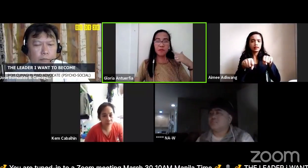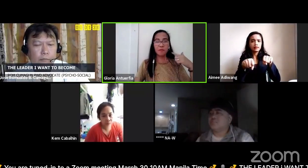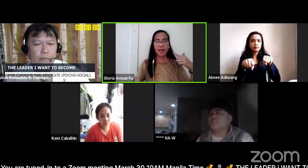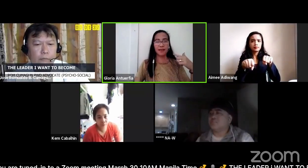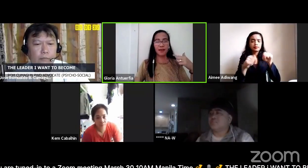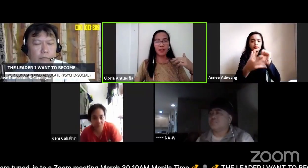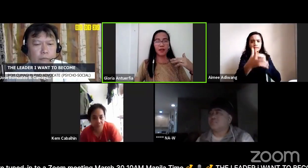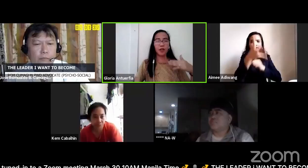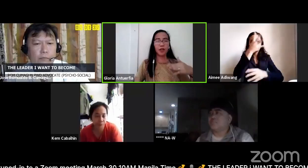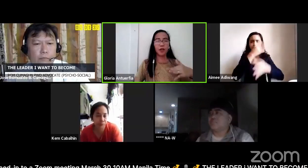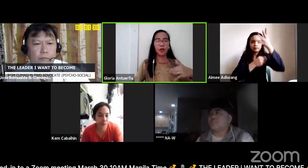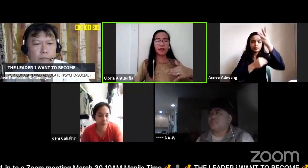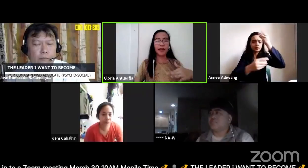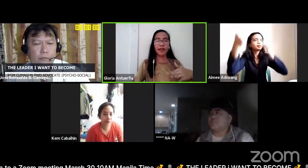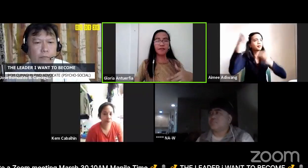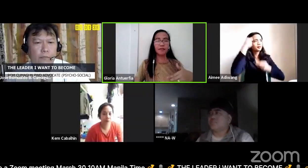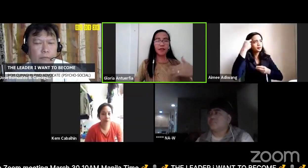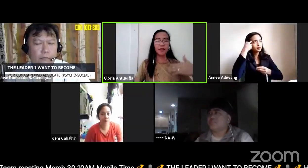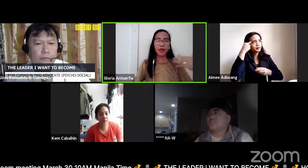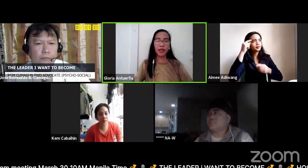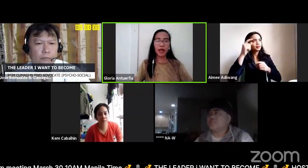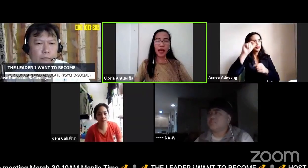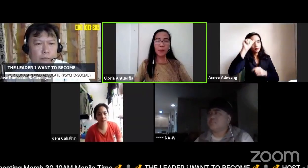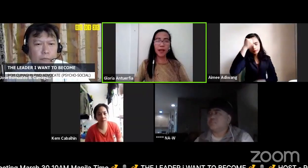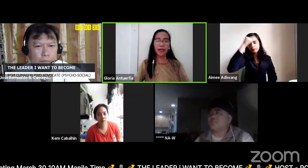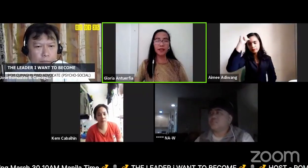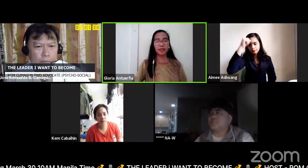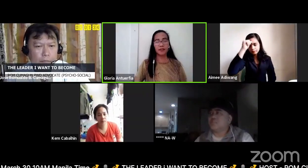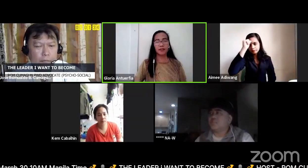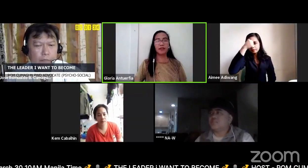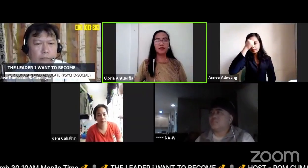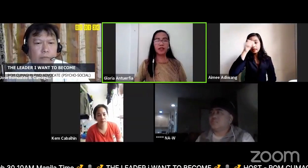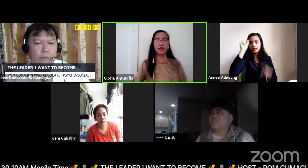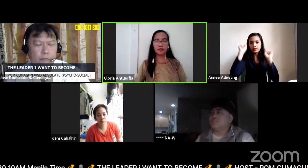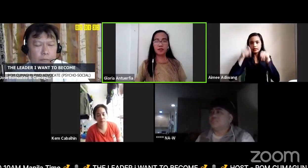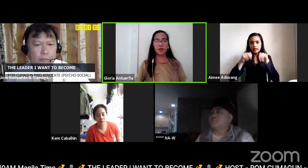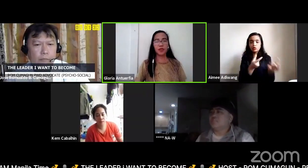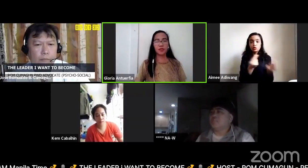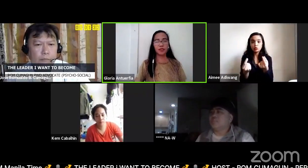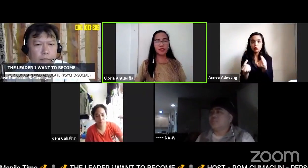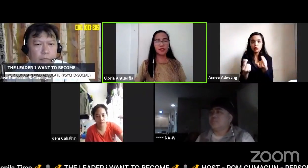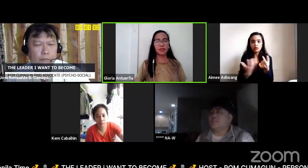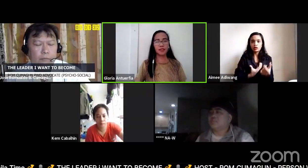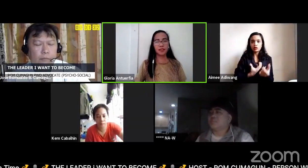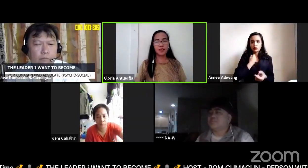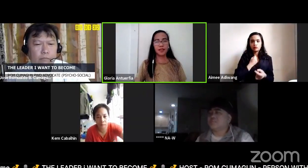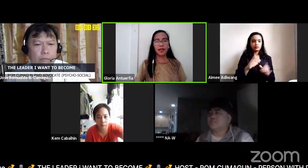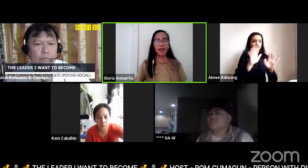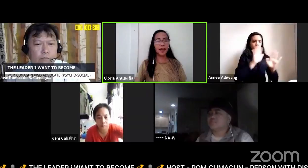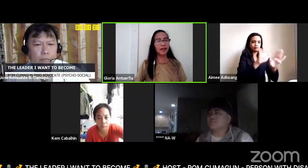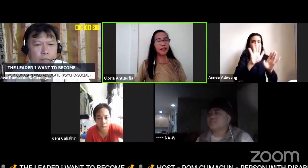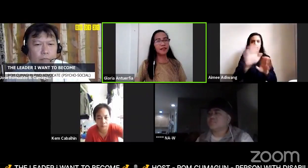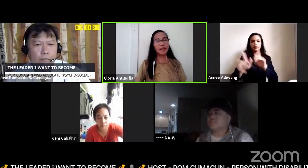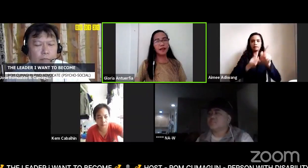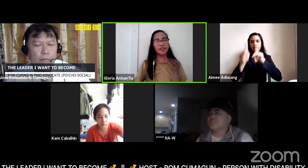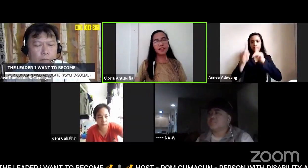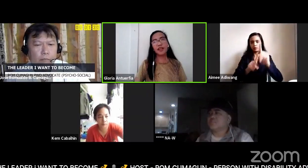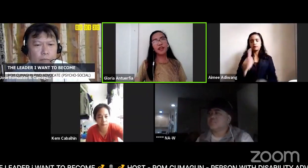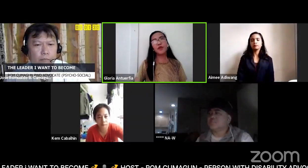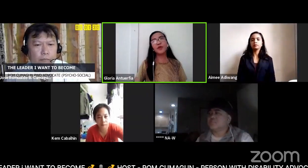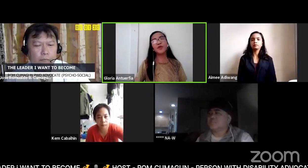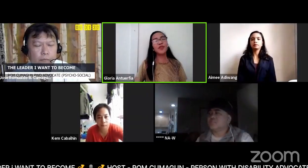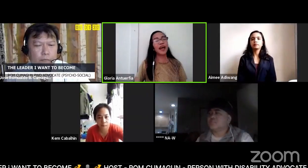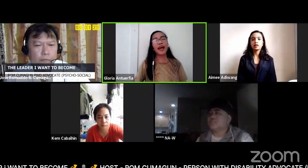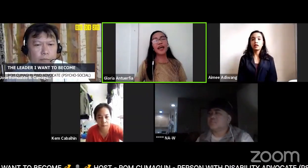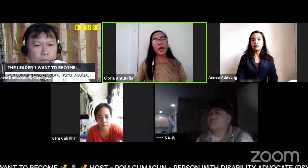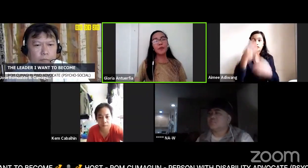you can put in mind. Then you can apply it into your constituents. And to